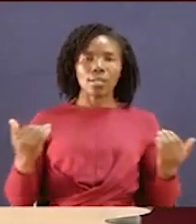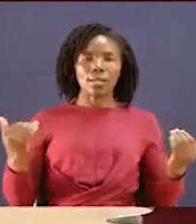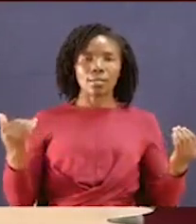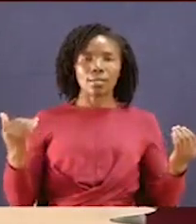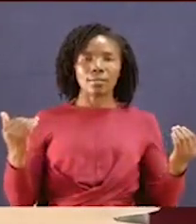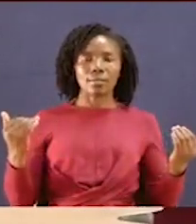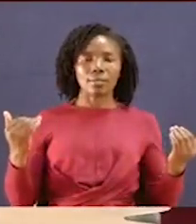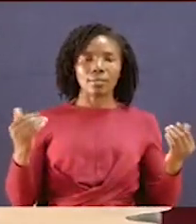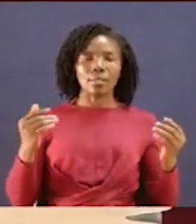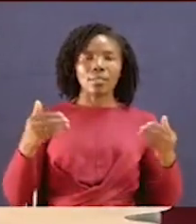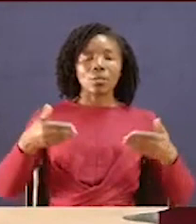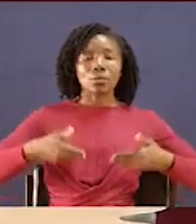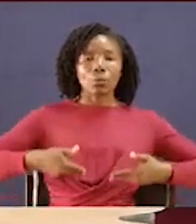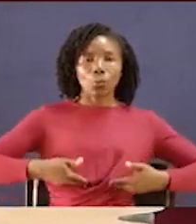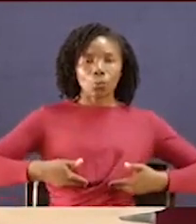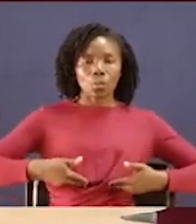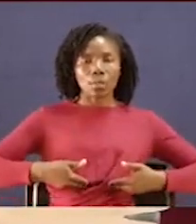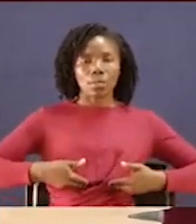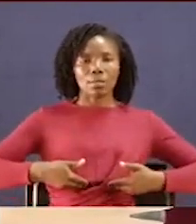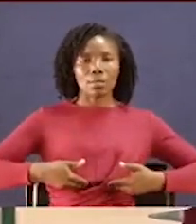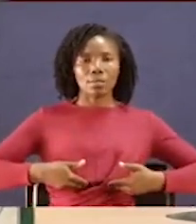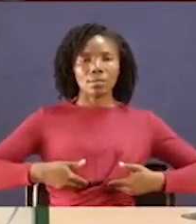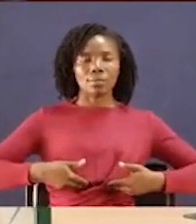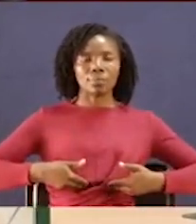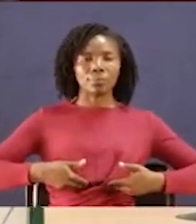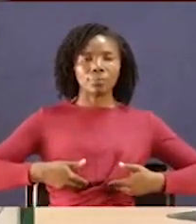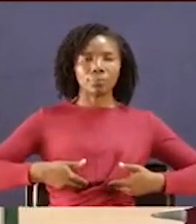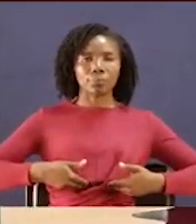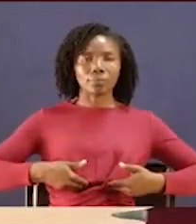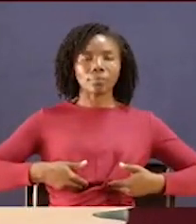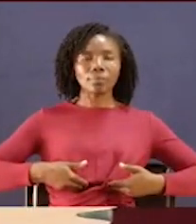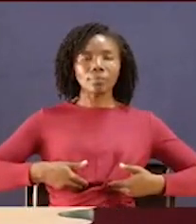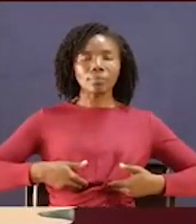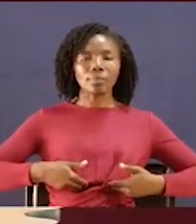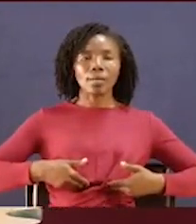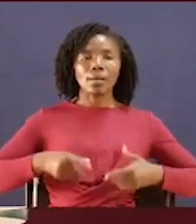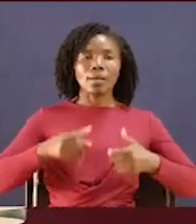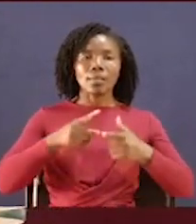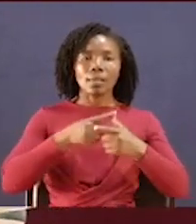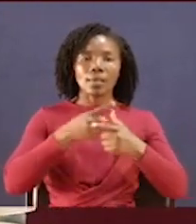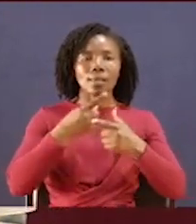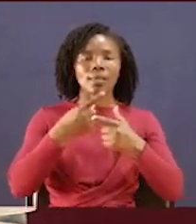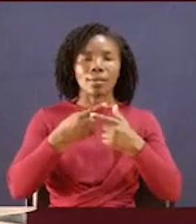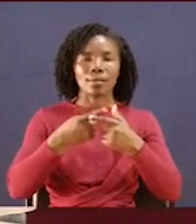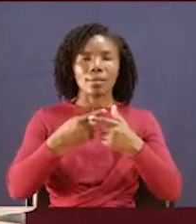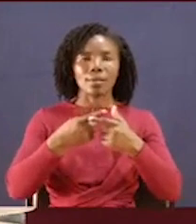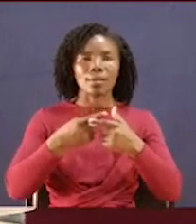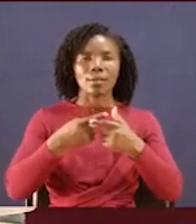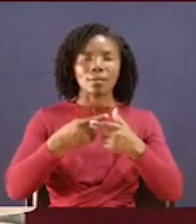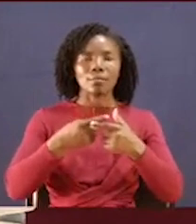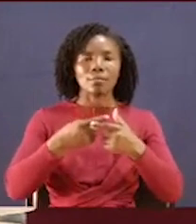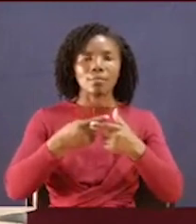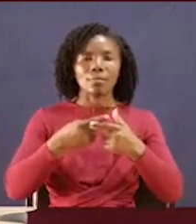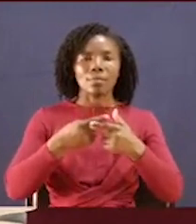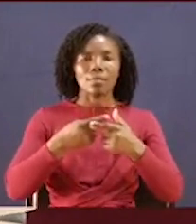demographic, the teenage demographic, the youth demographic, and then you go on the young adults, the